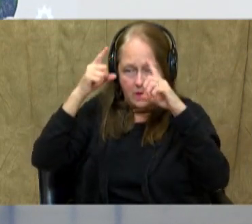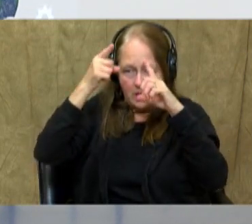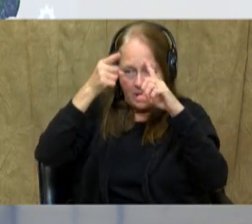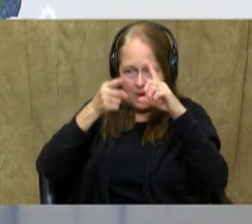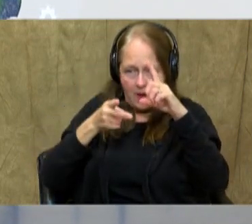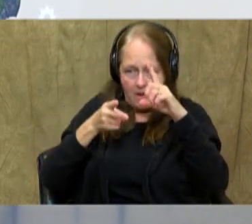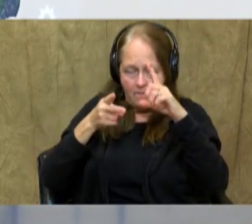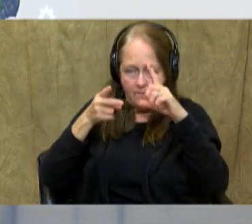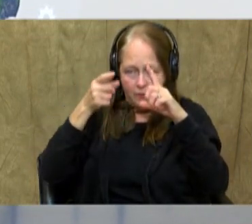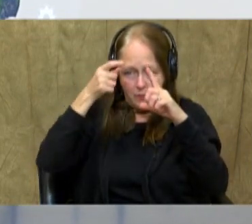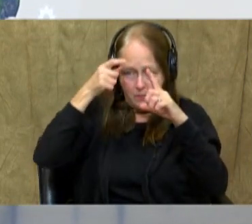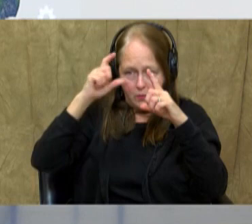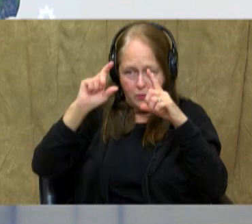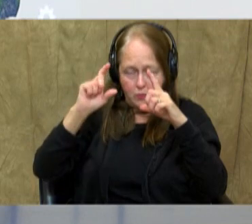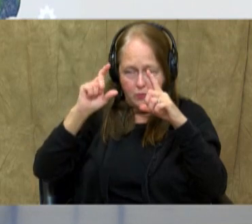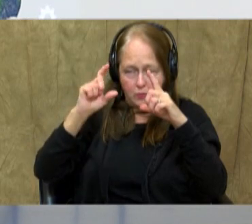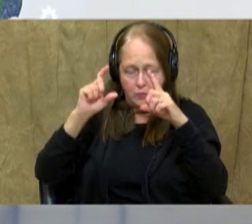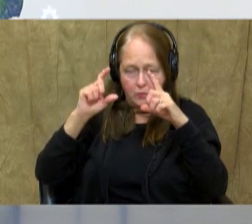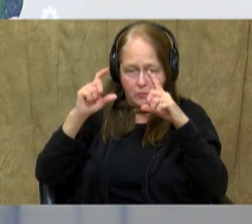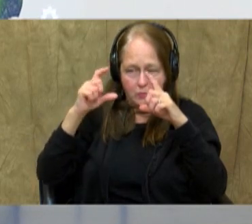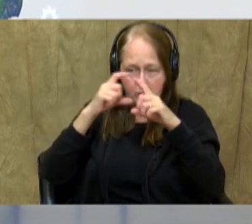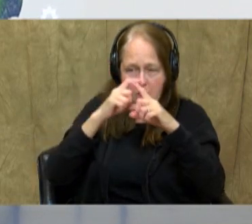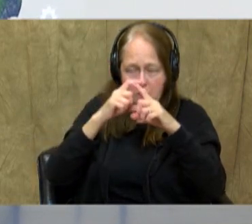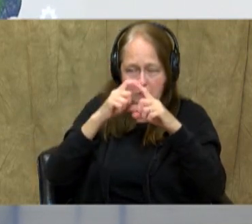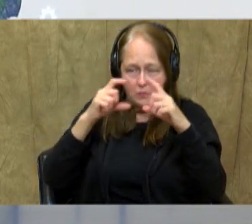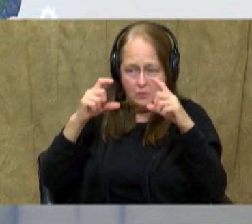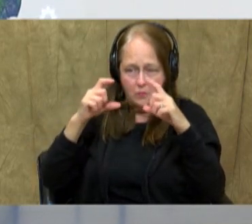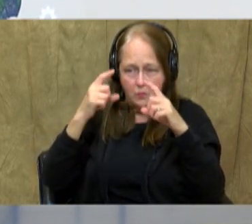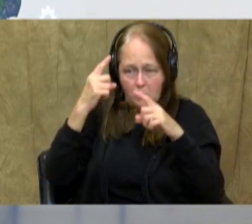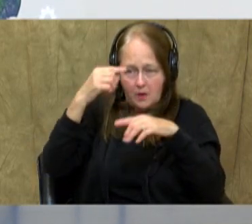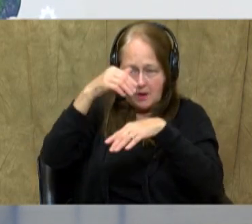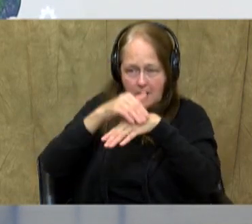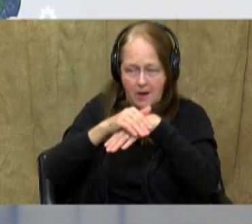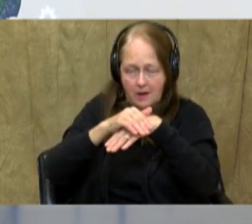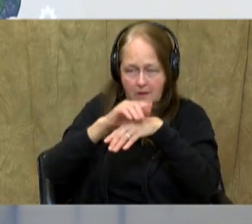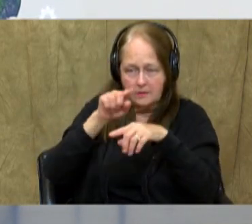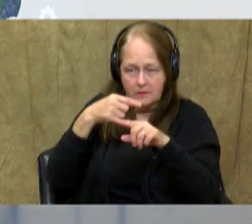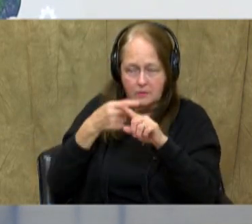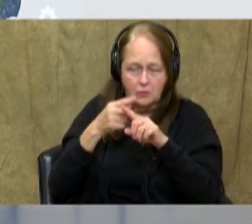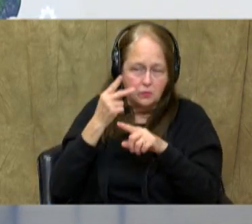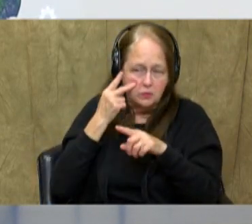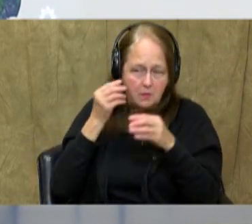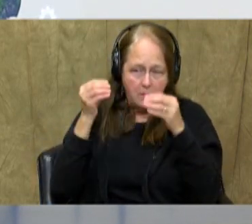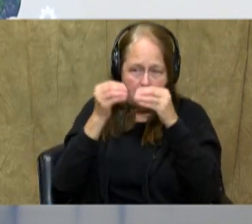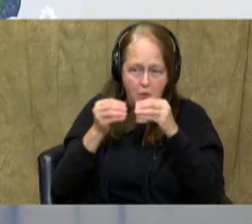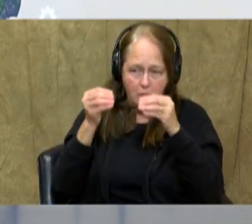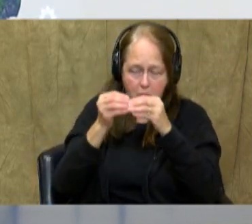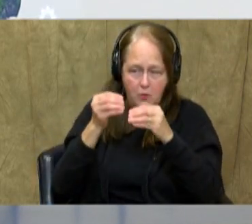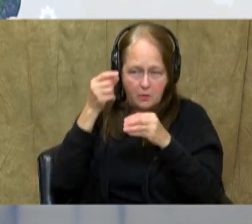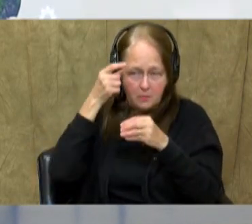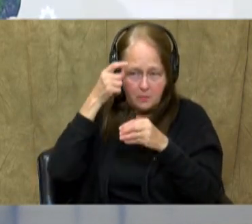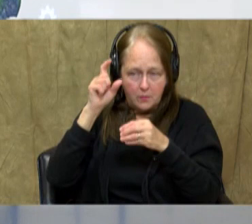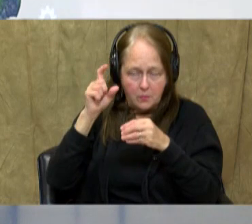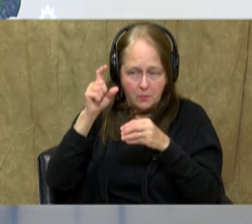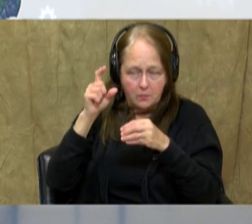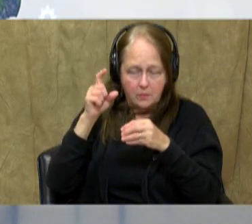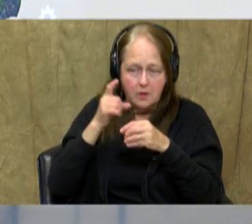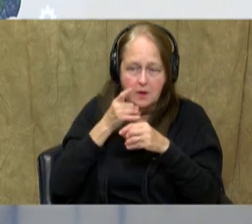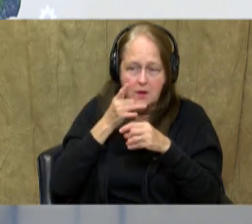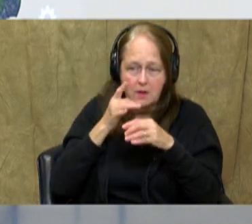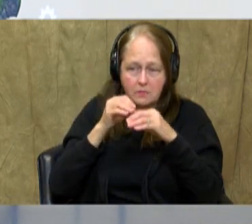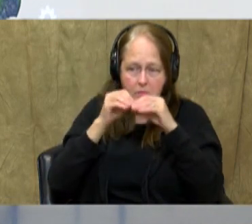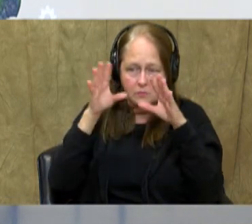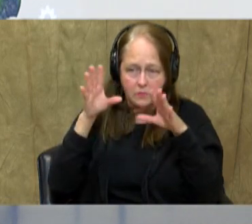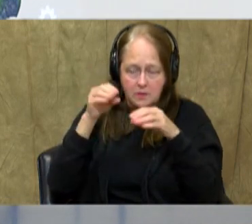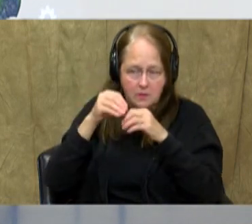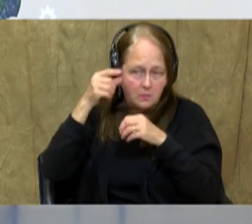of the lit portion? Can you see most of the lit portion? From one night to the next, are we seeing more and more lit portion of the moon,